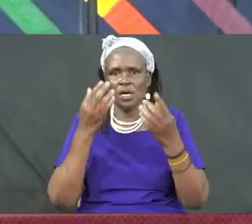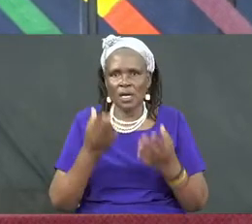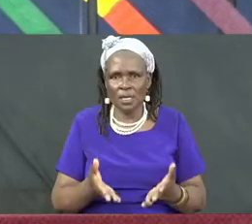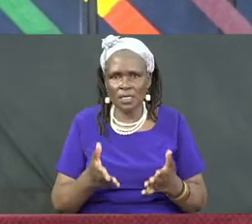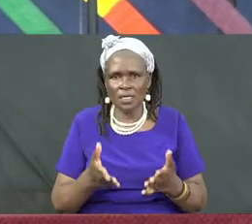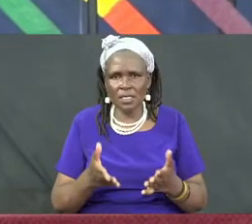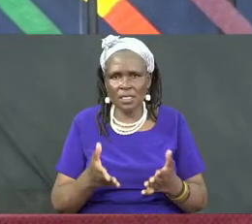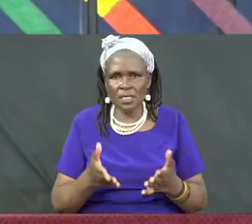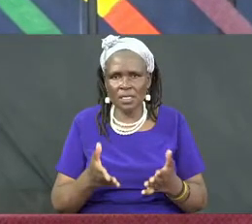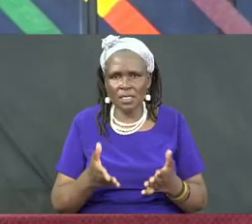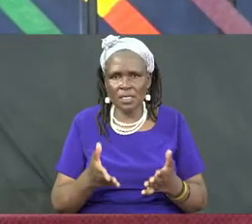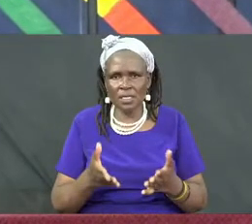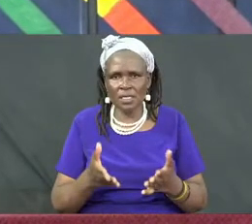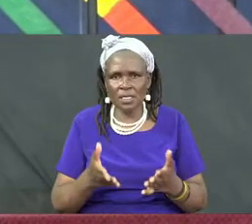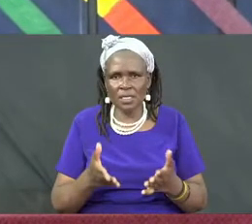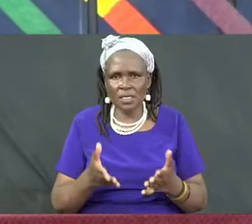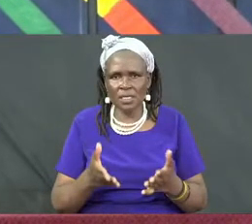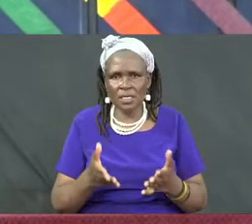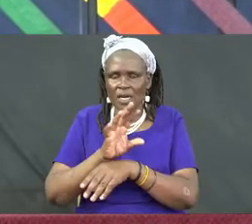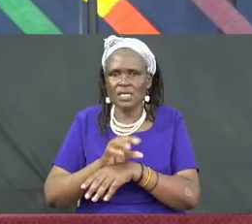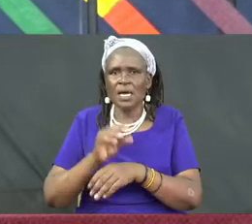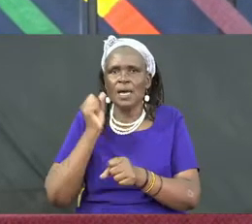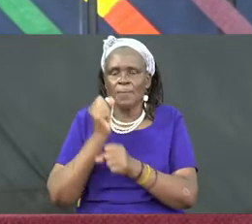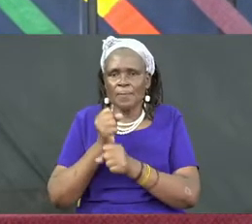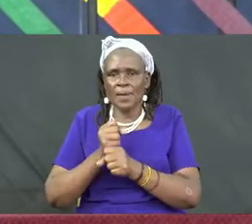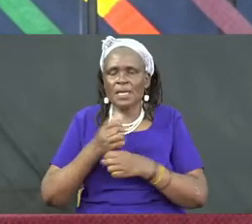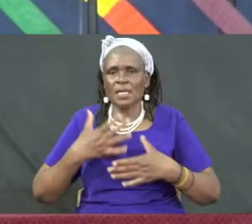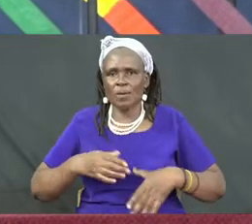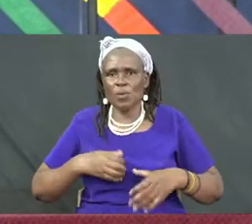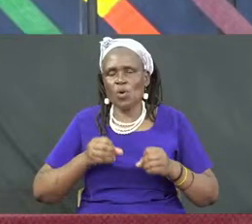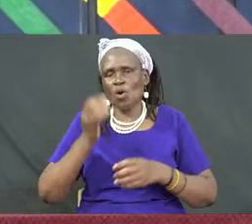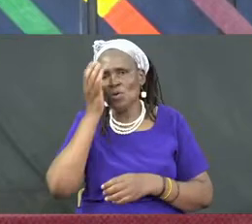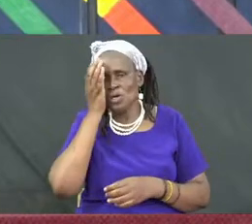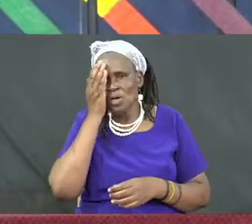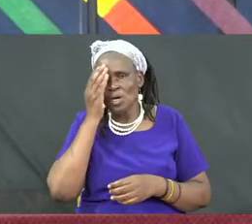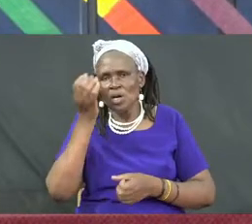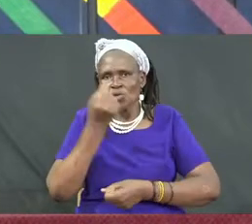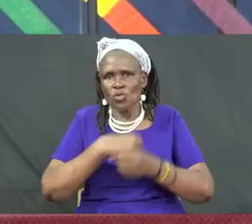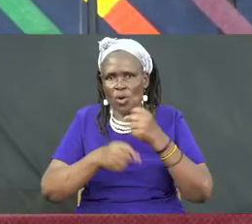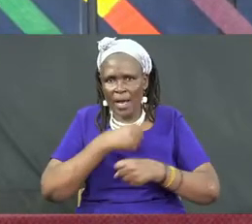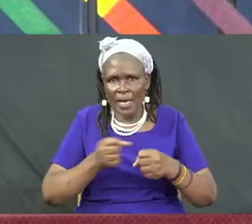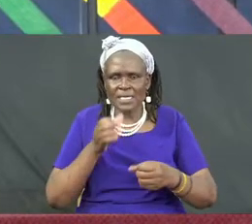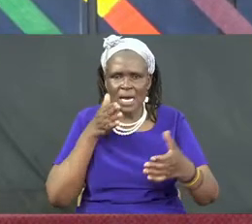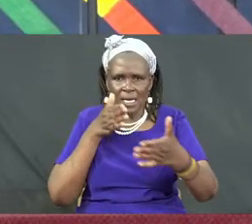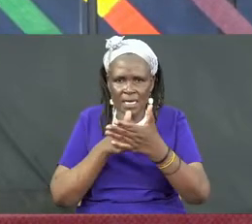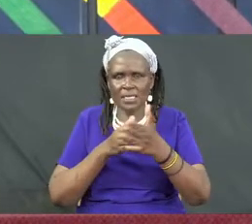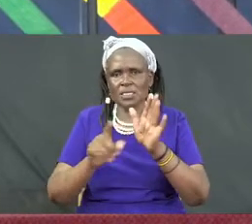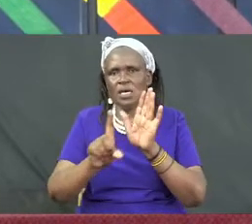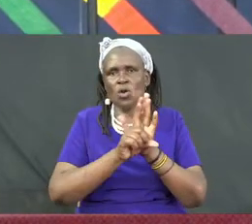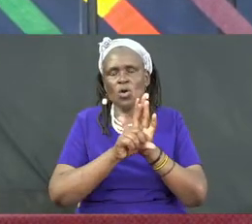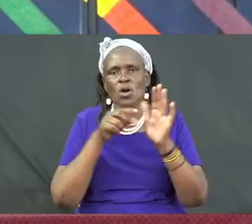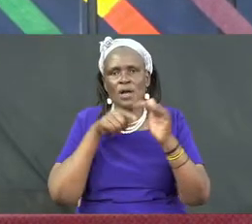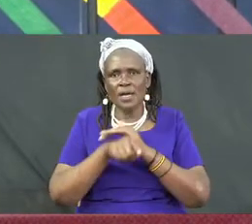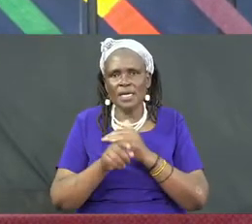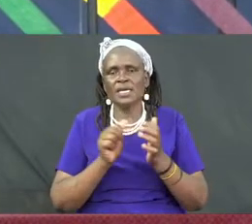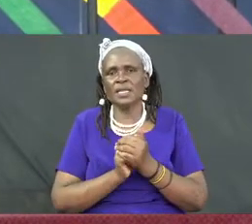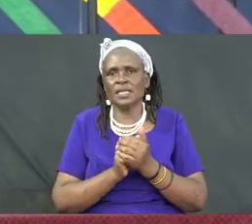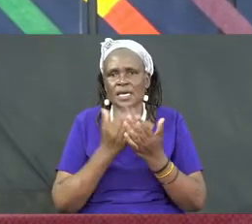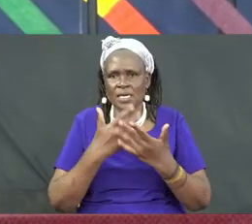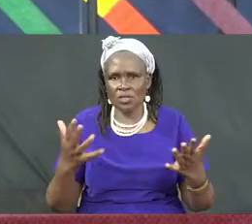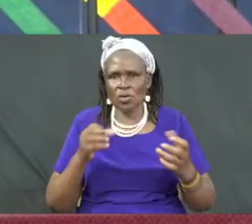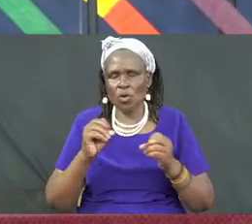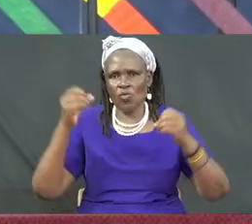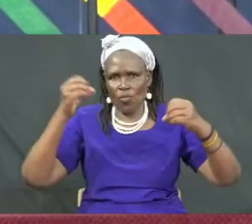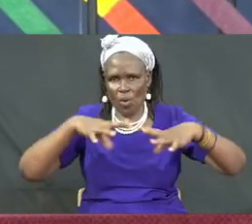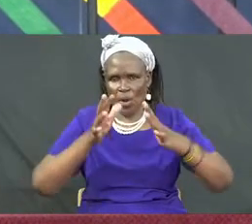on Balaam's advice, caused the people of Israel to act treacherously against the Lord in the incident of Peor.